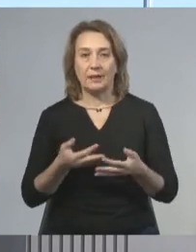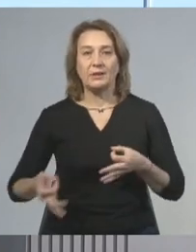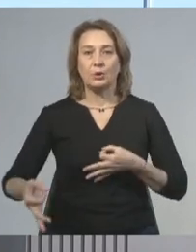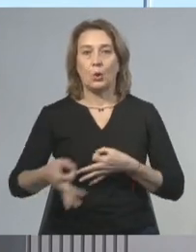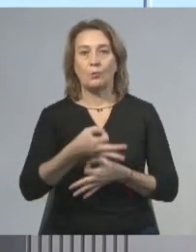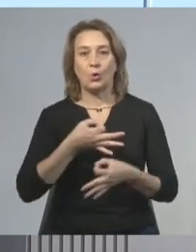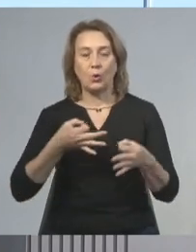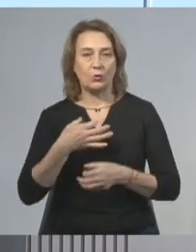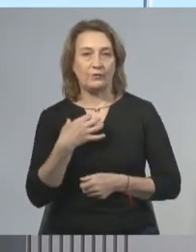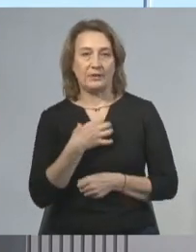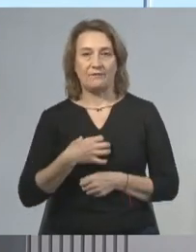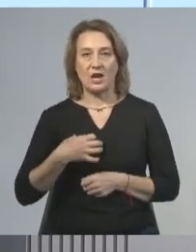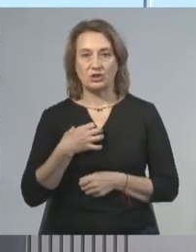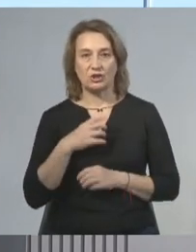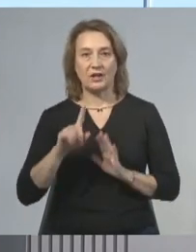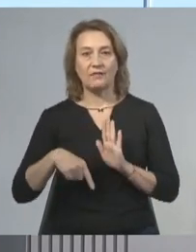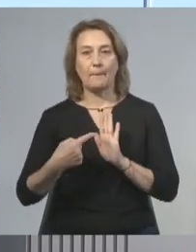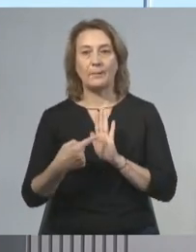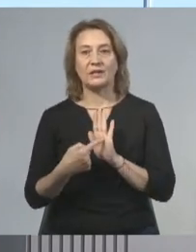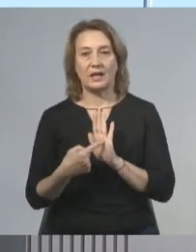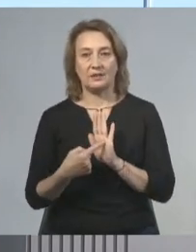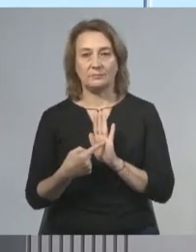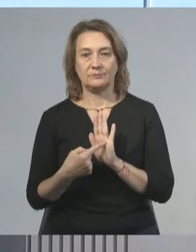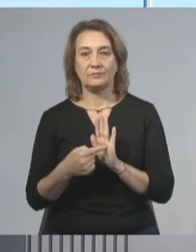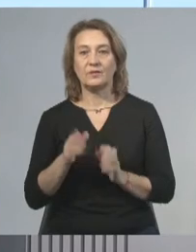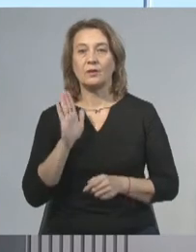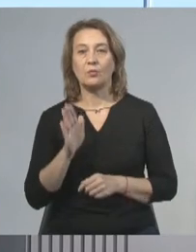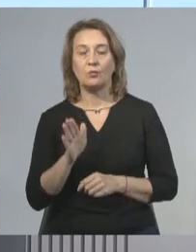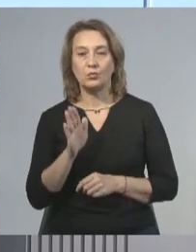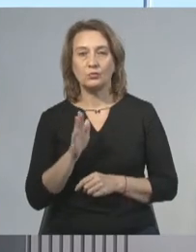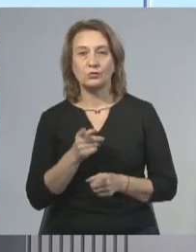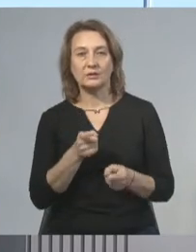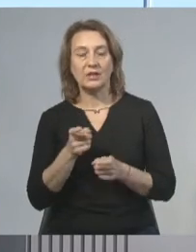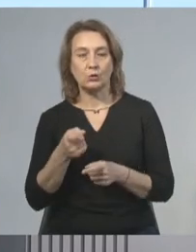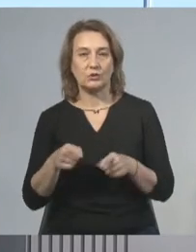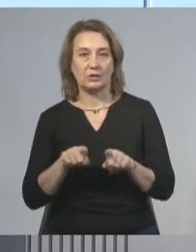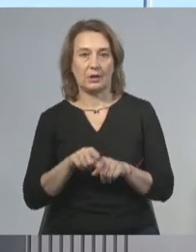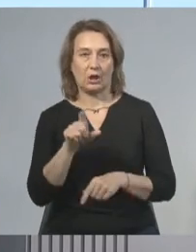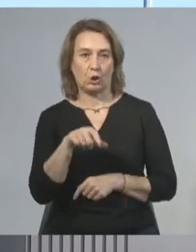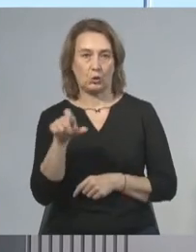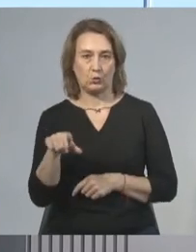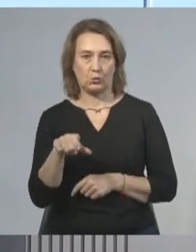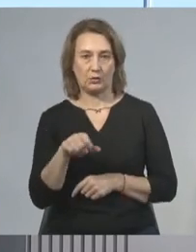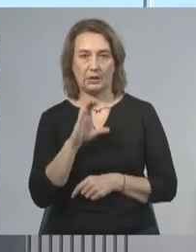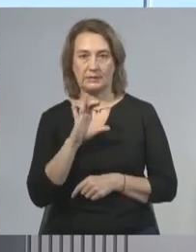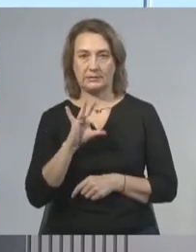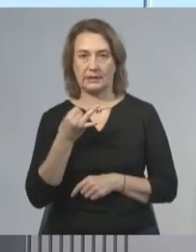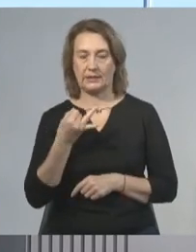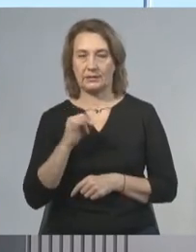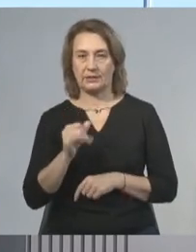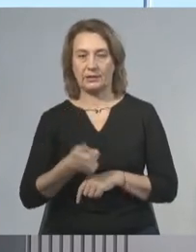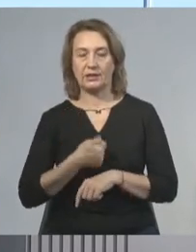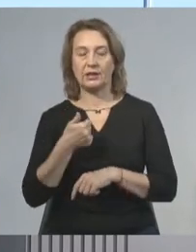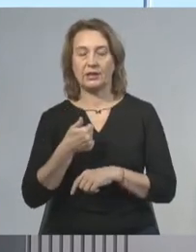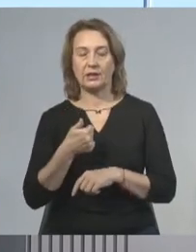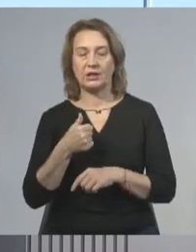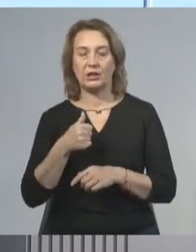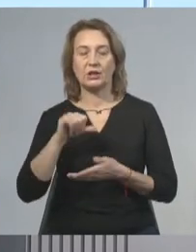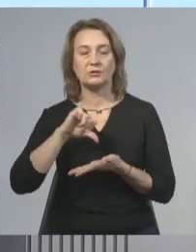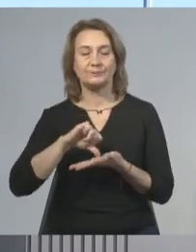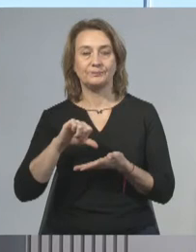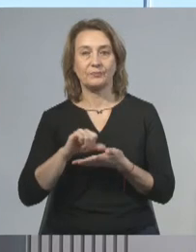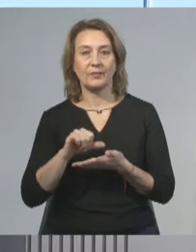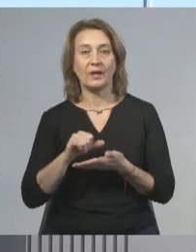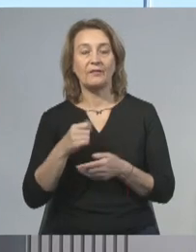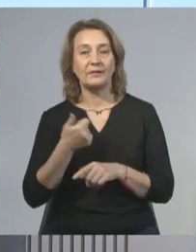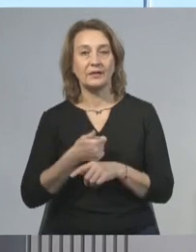us to discuss all these important questions sergey postv member of the central